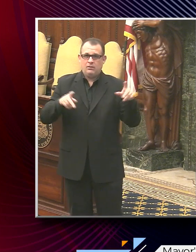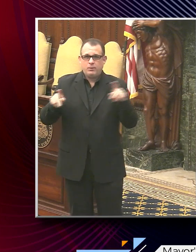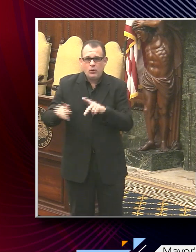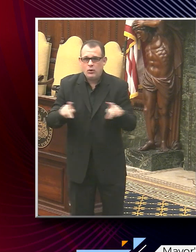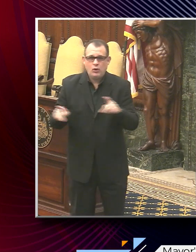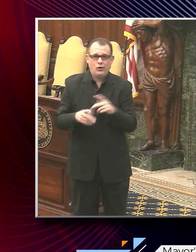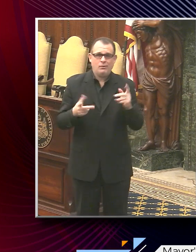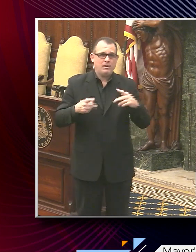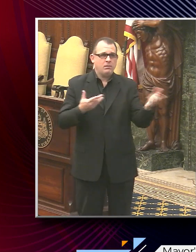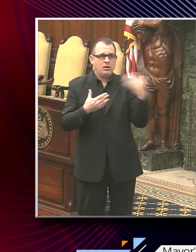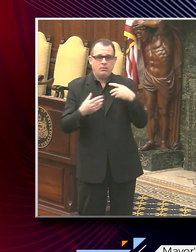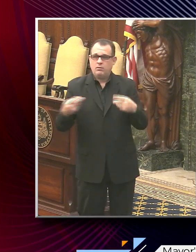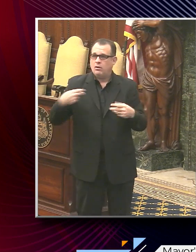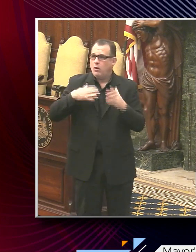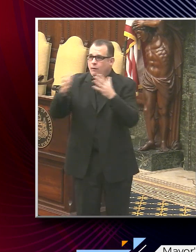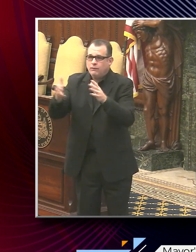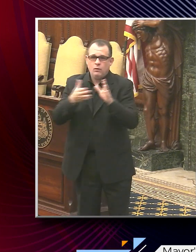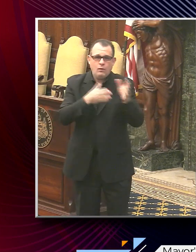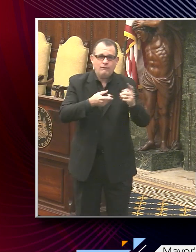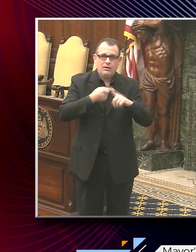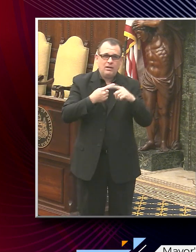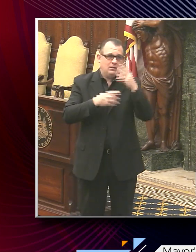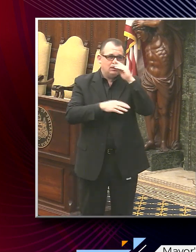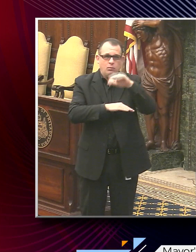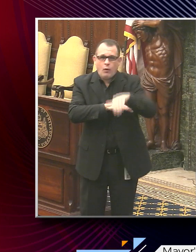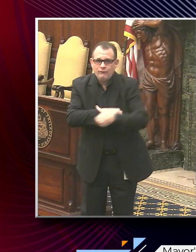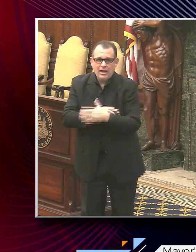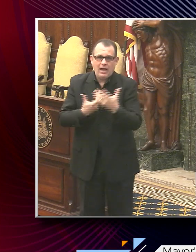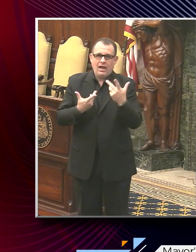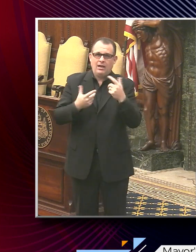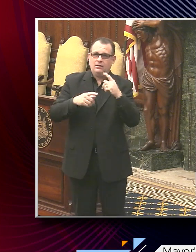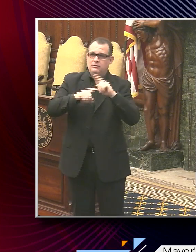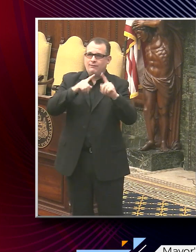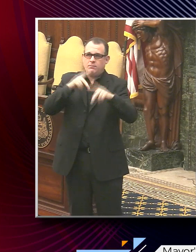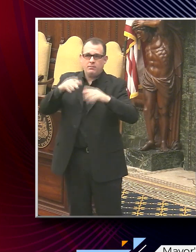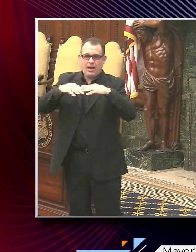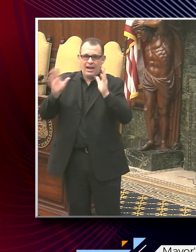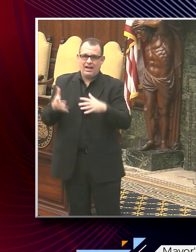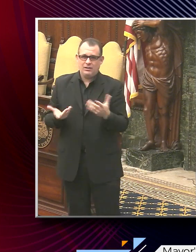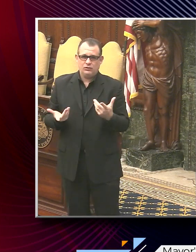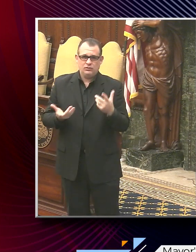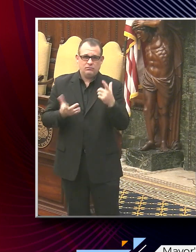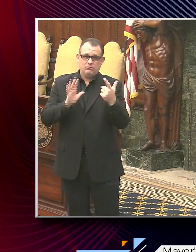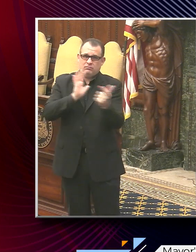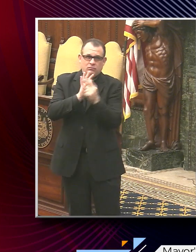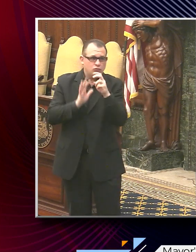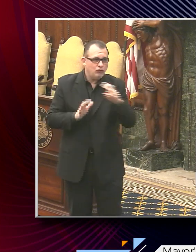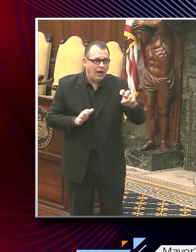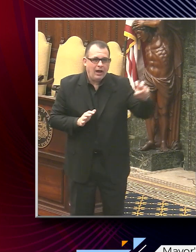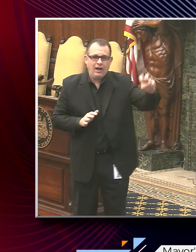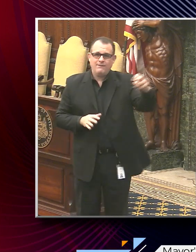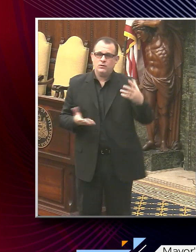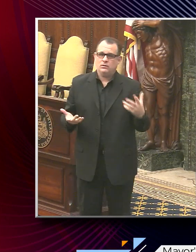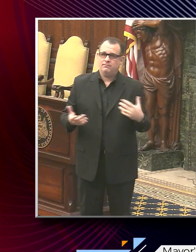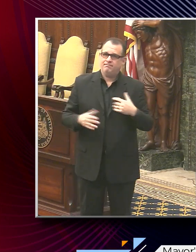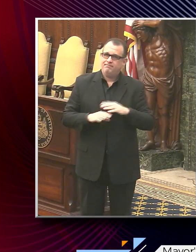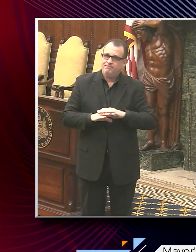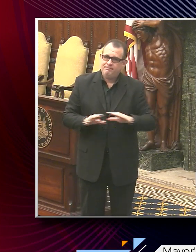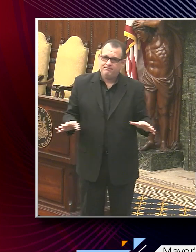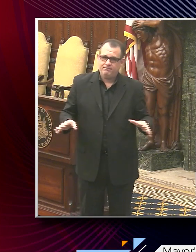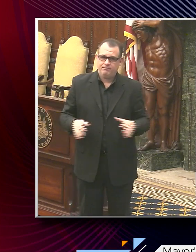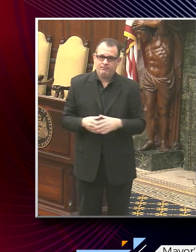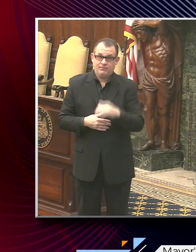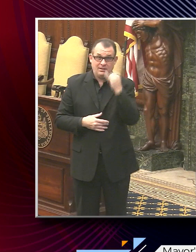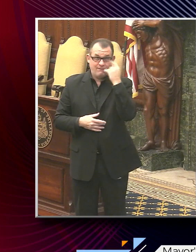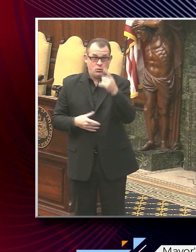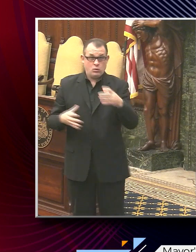over, no sleepovers for kids. Also, no travel, because when you travel, you end up getting together with others. If you do get together with others